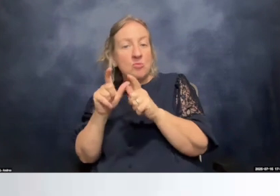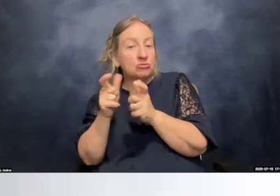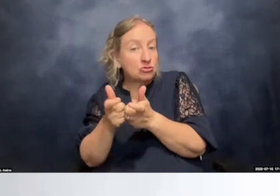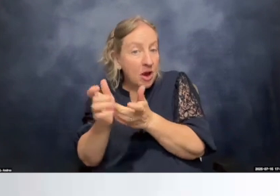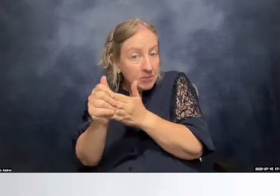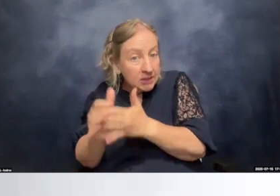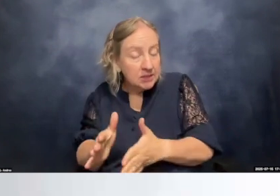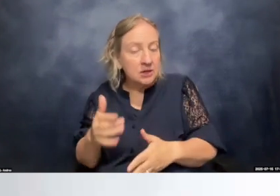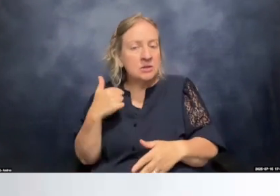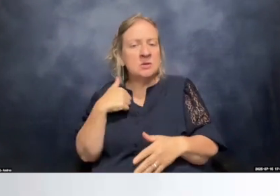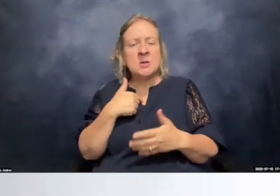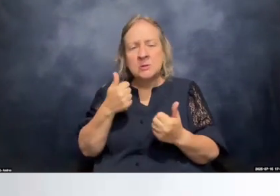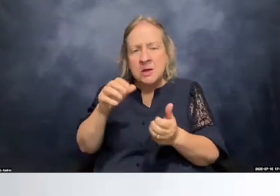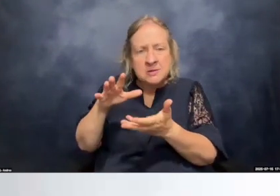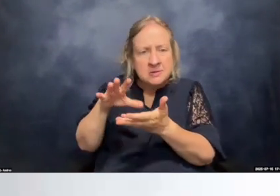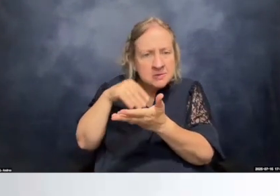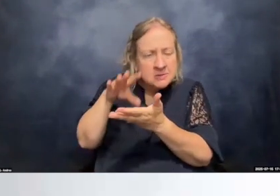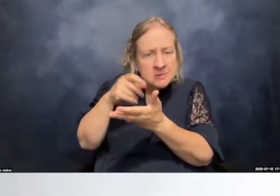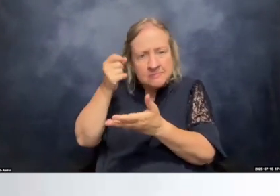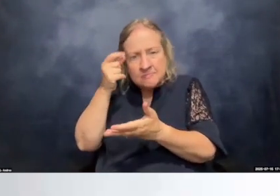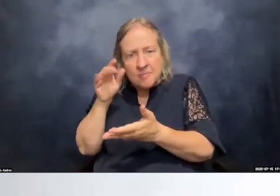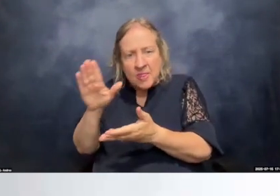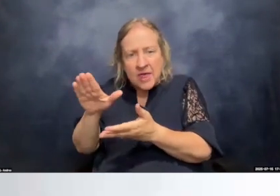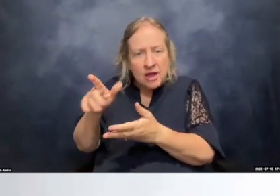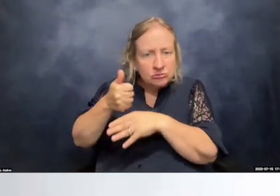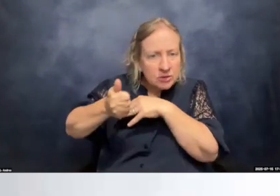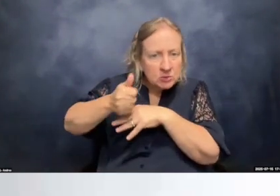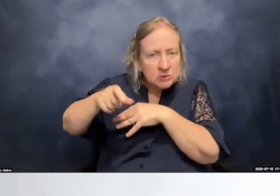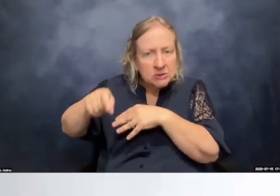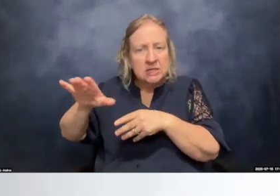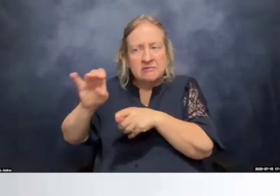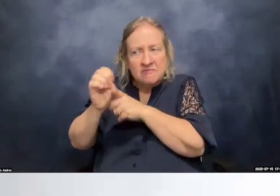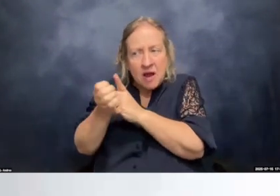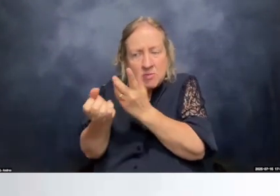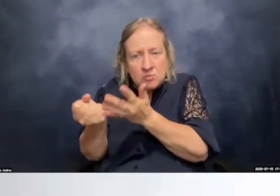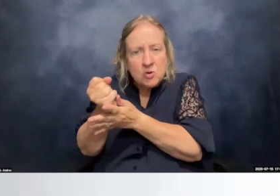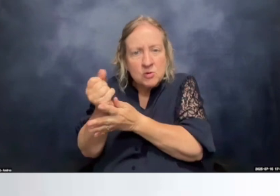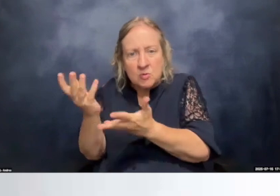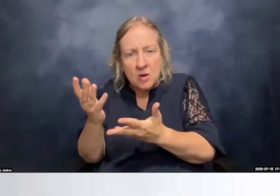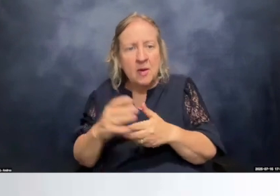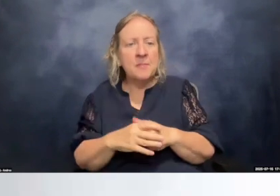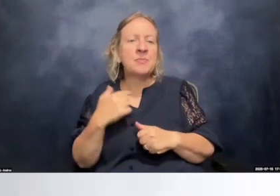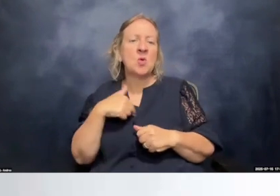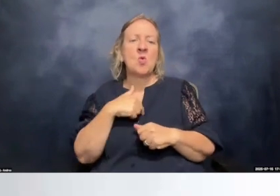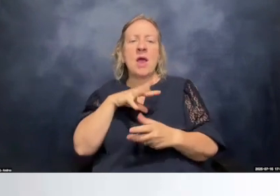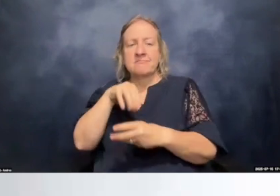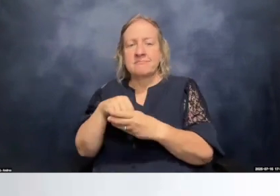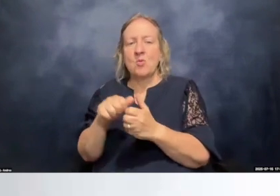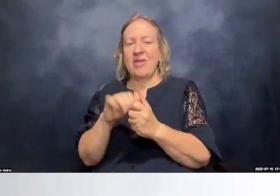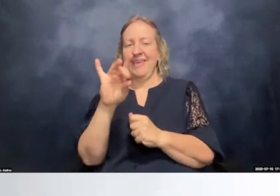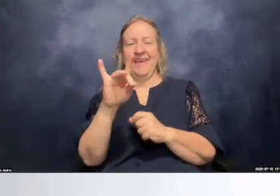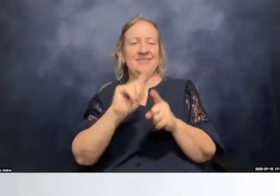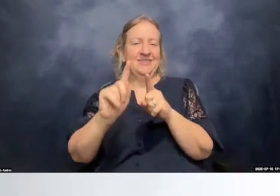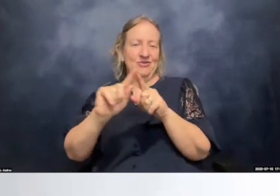understand local transportation needs and environmental priorities. We engaged with 8 tribal communities. On day 1,